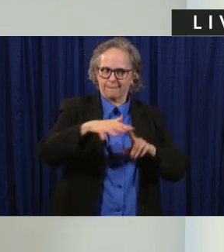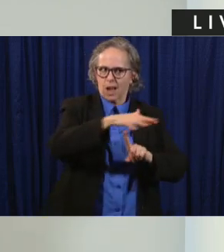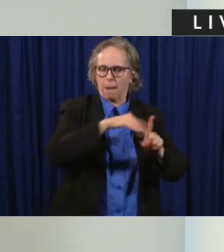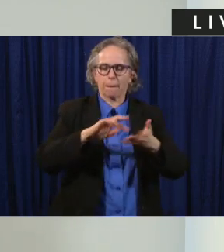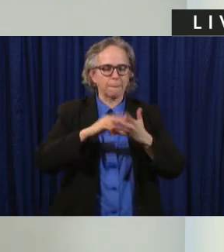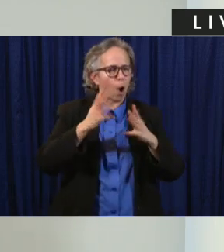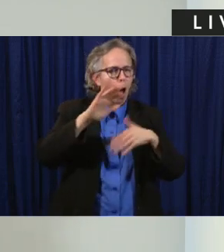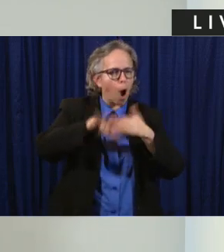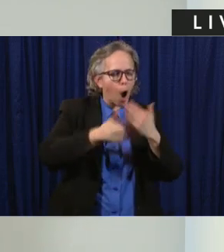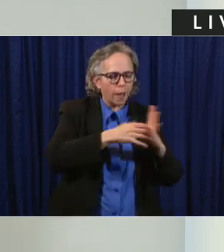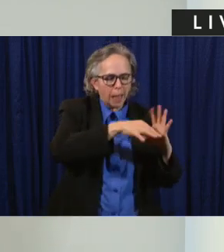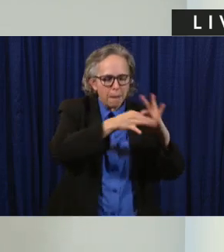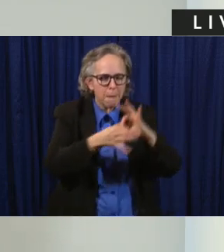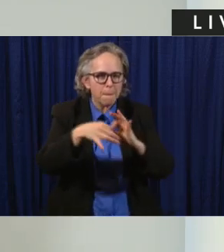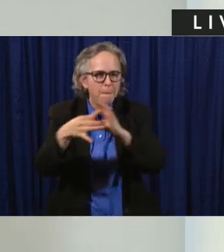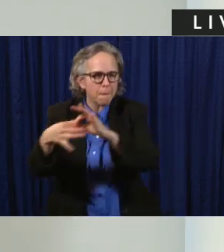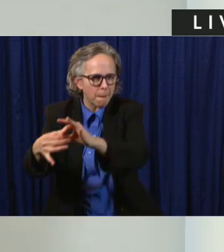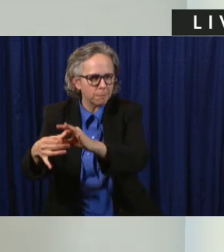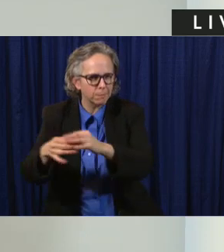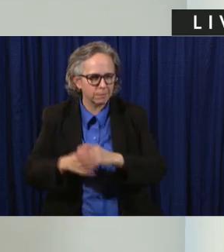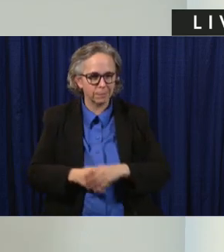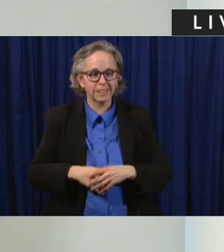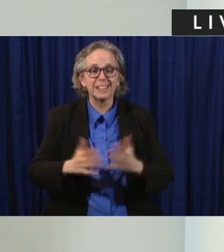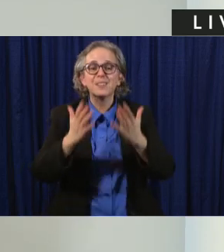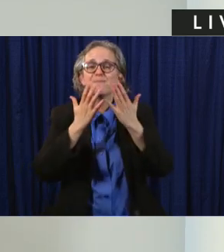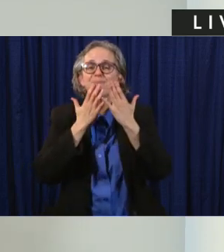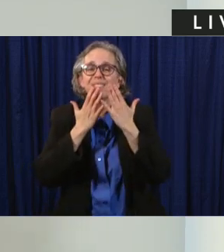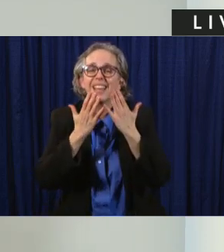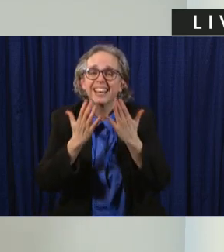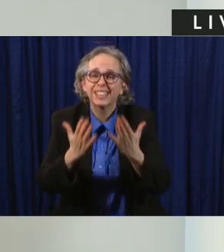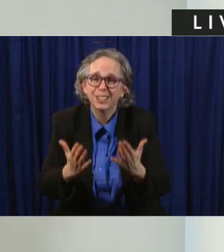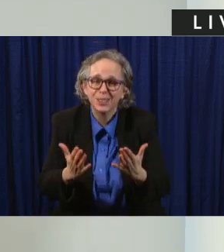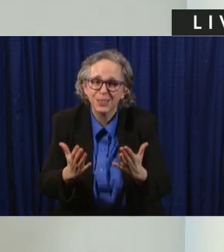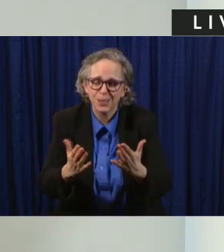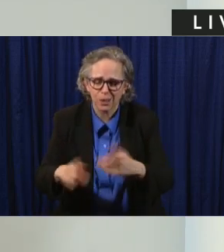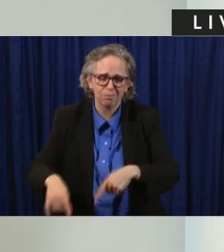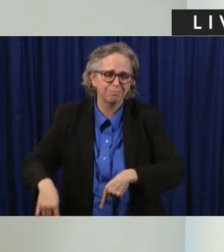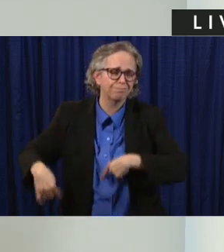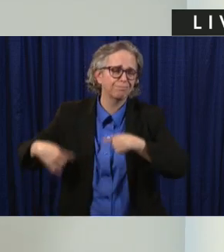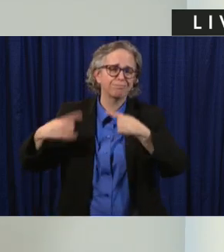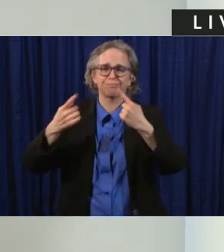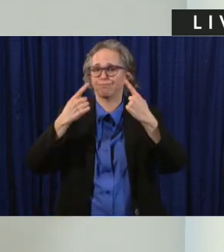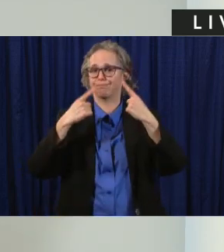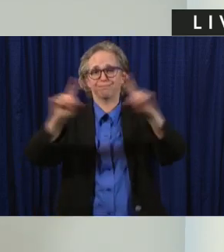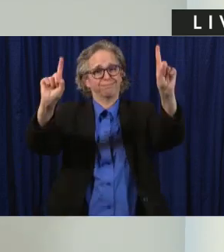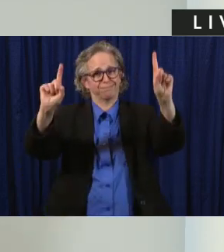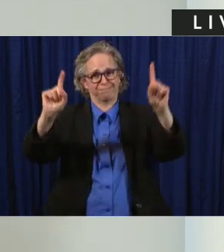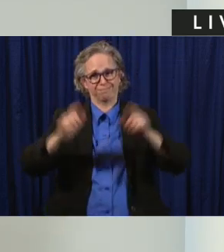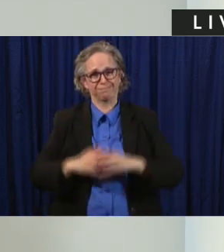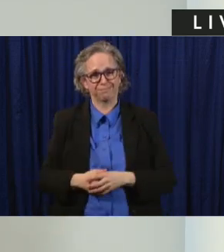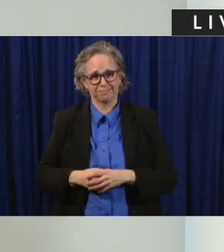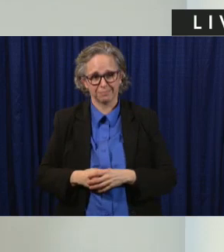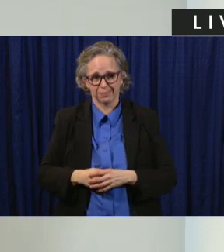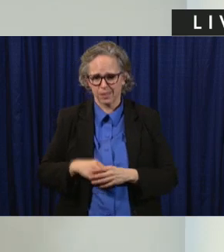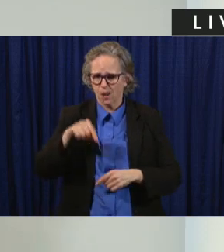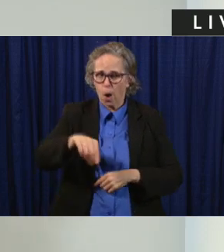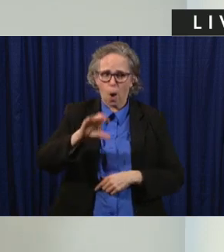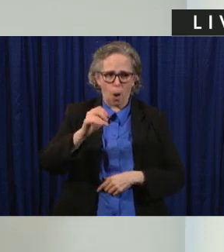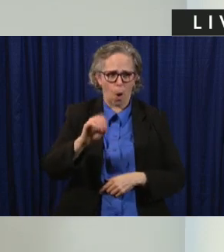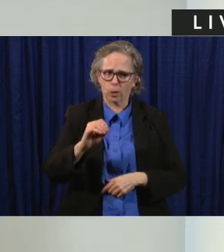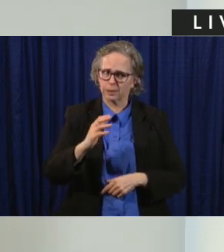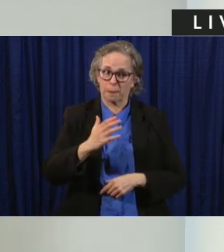and thanks to you, it's worked together very well. Ohio's in a lot better shape than a lot of other states who are